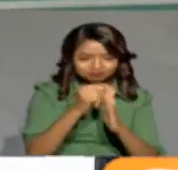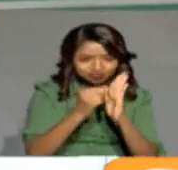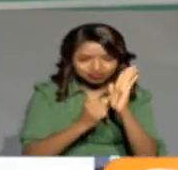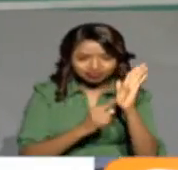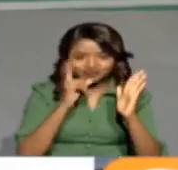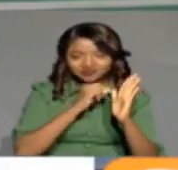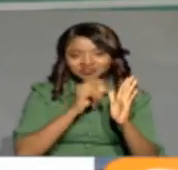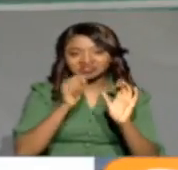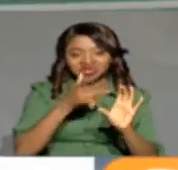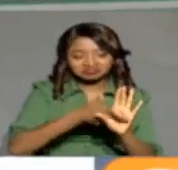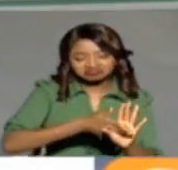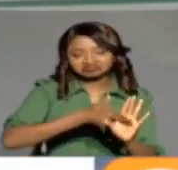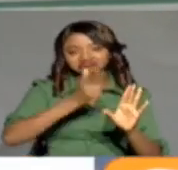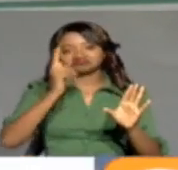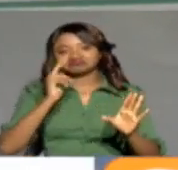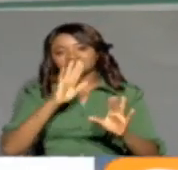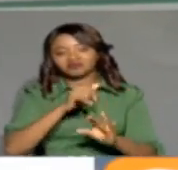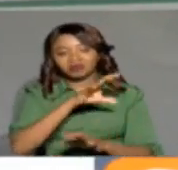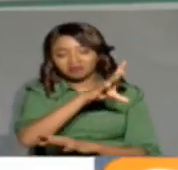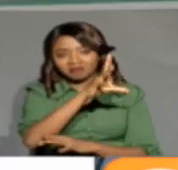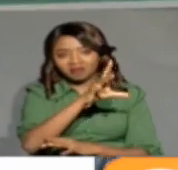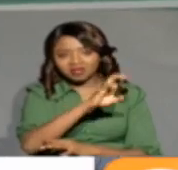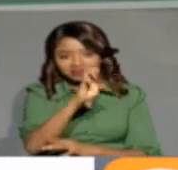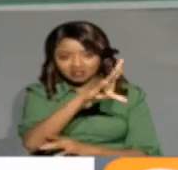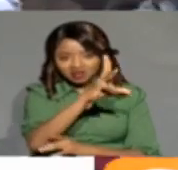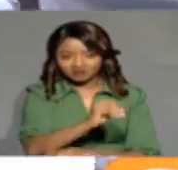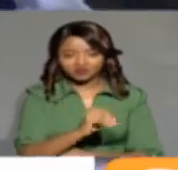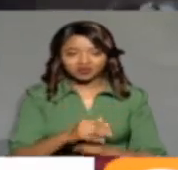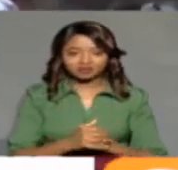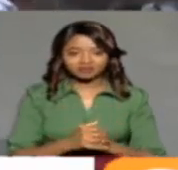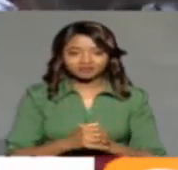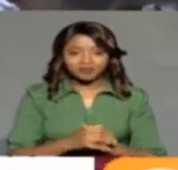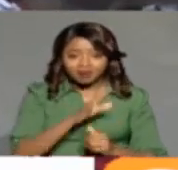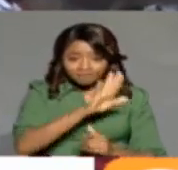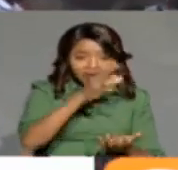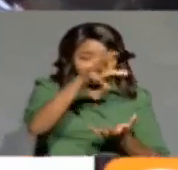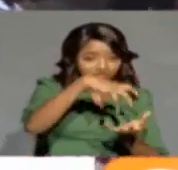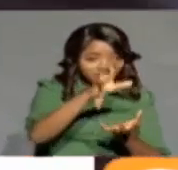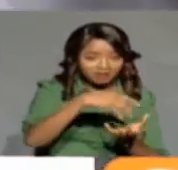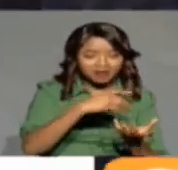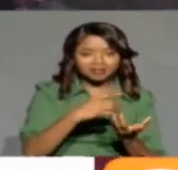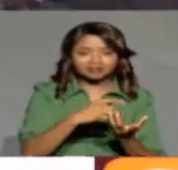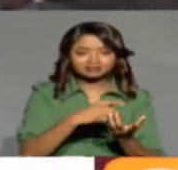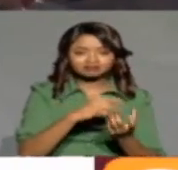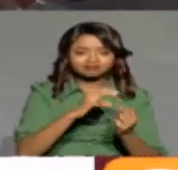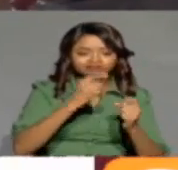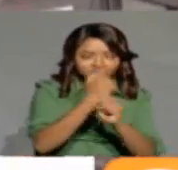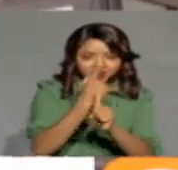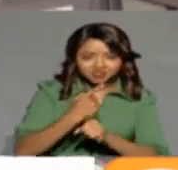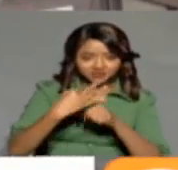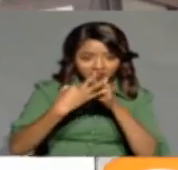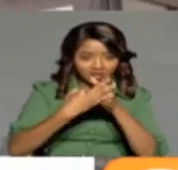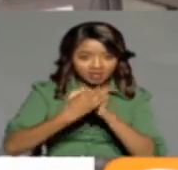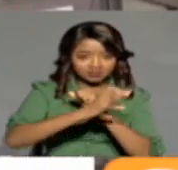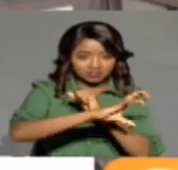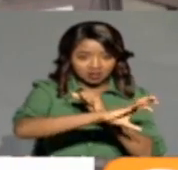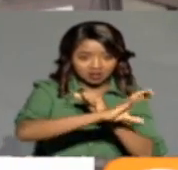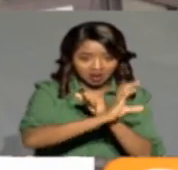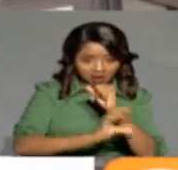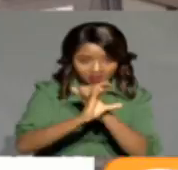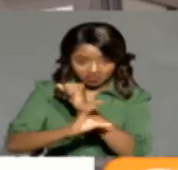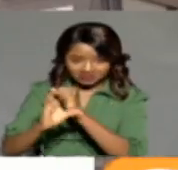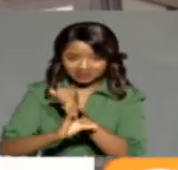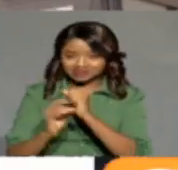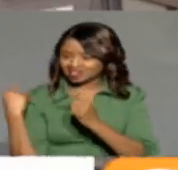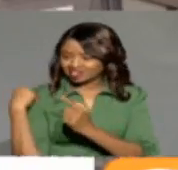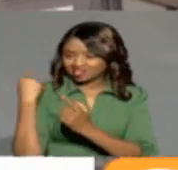be exiting its South African market last month. The supermarket, which operates in 8 African countries, has had a rough time